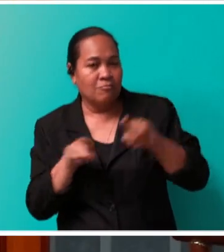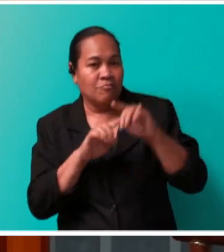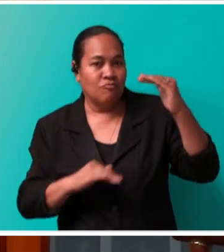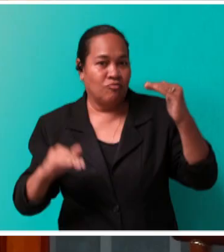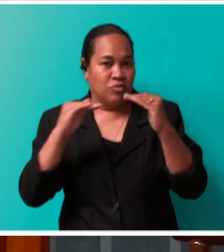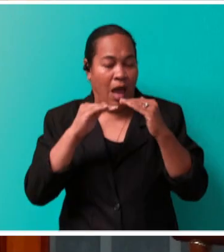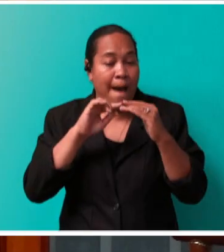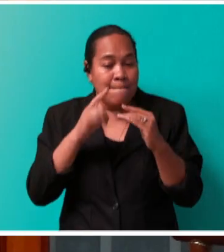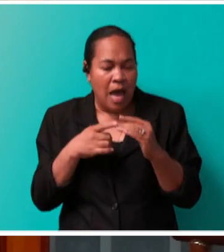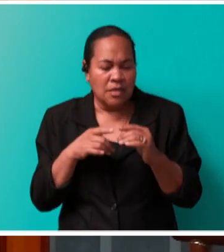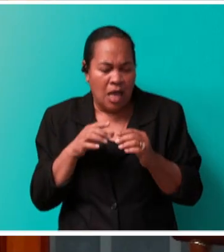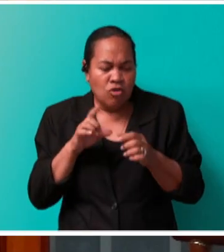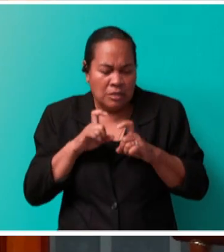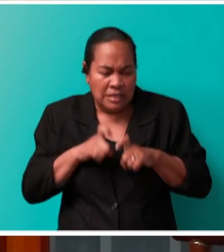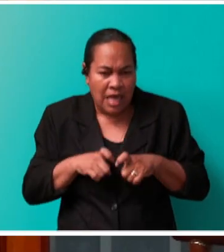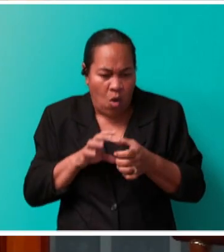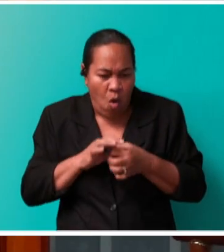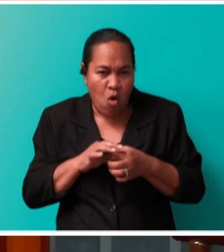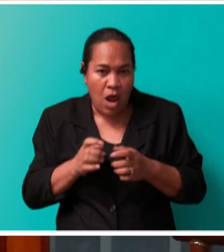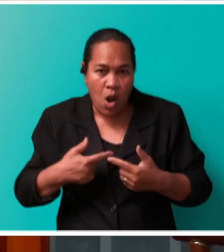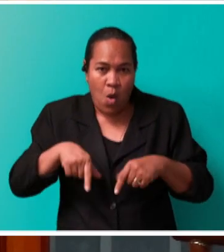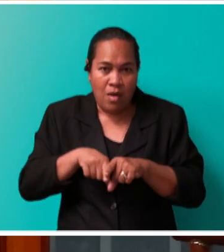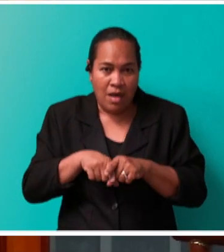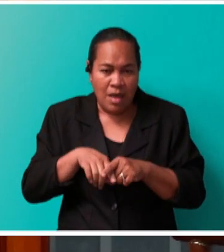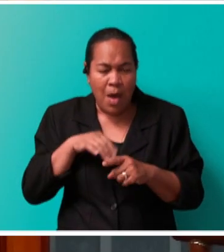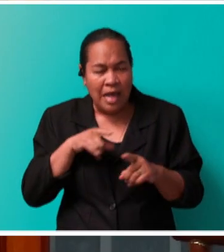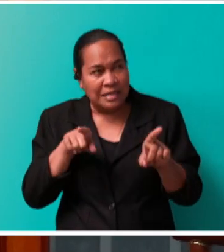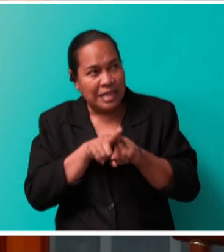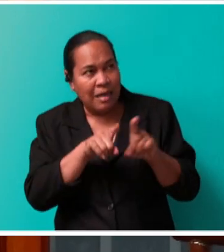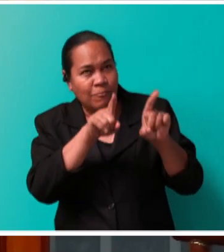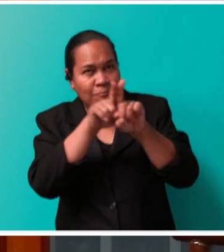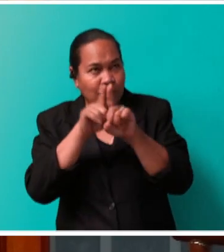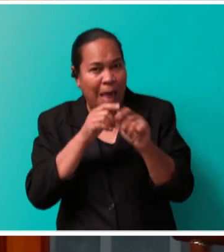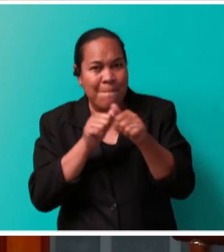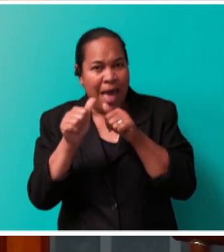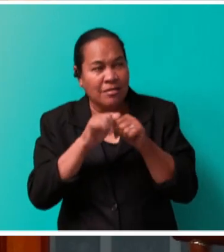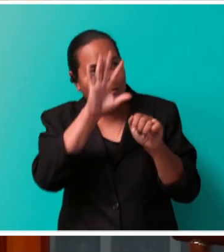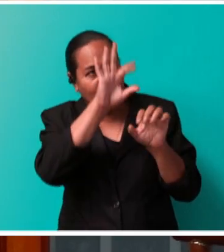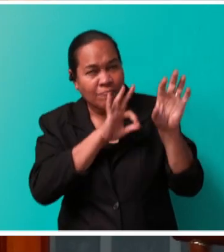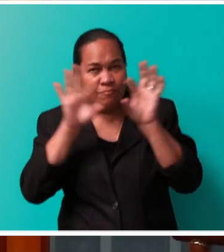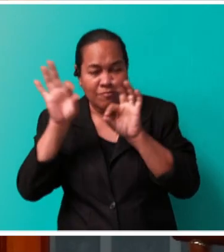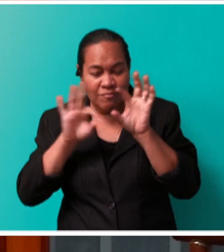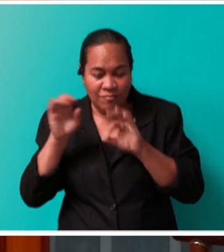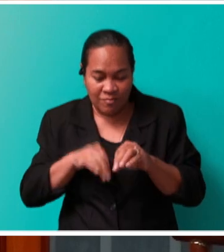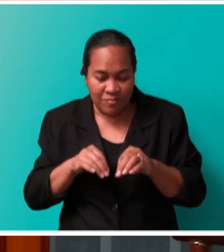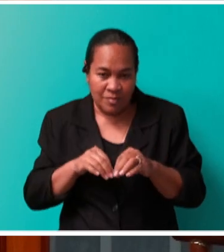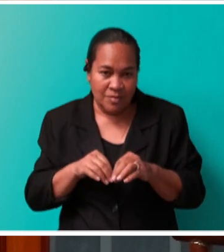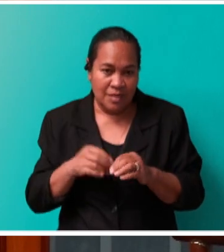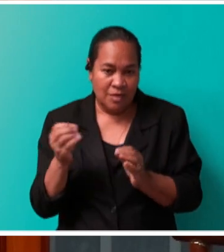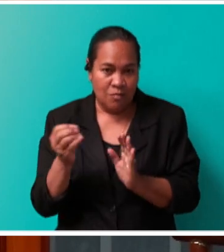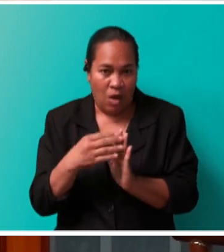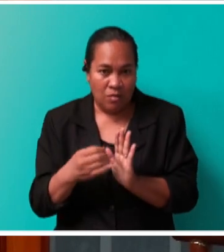law with similar laws in other countries suitable for FNPF and Fiji.